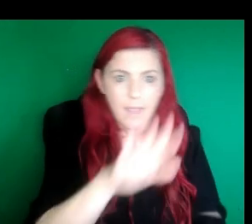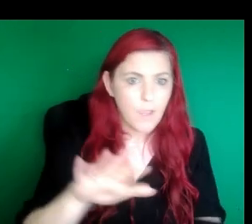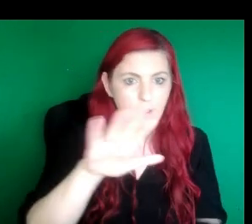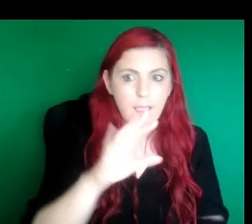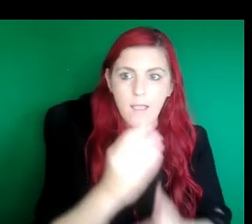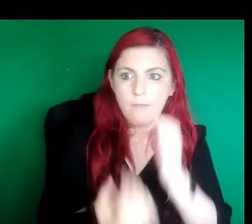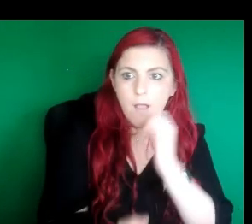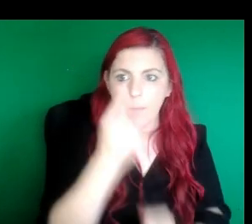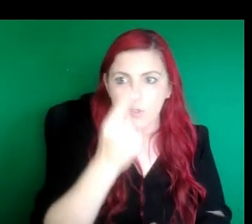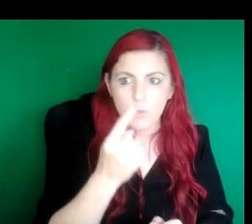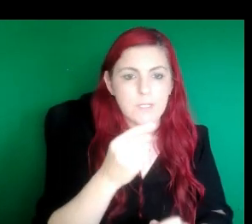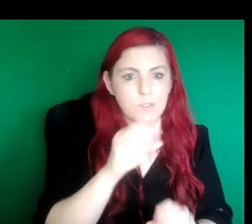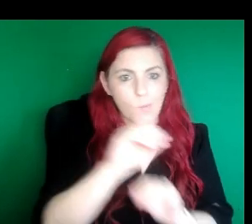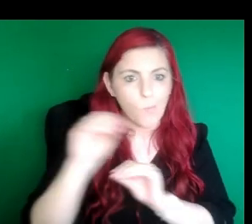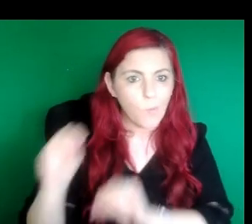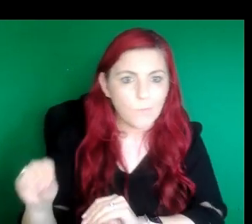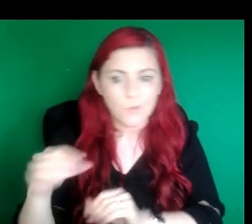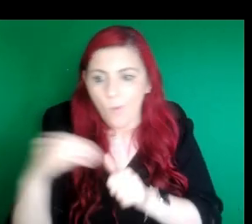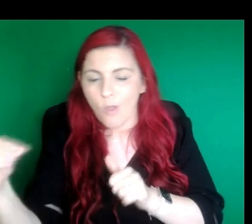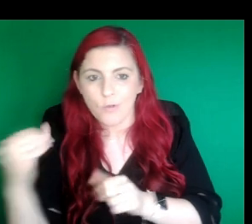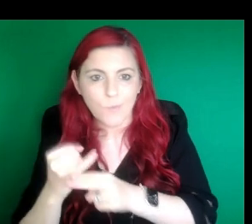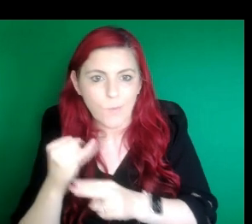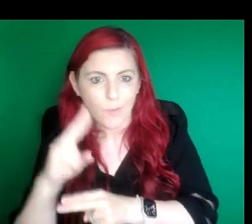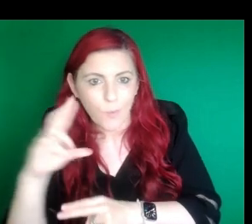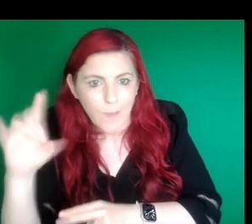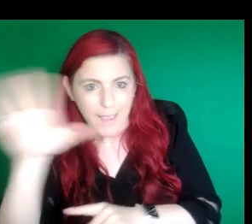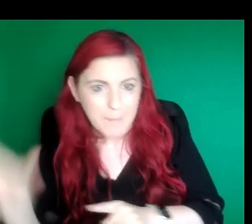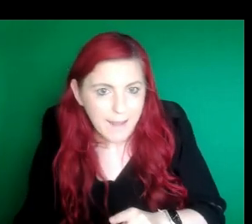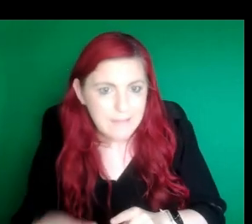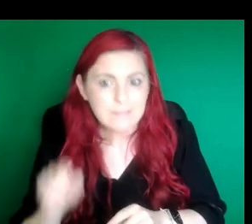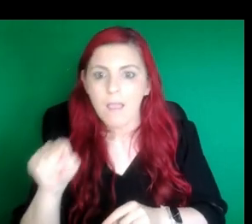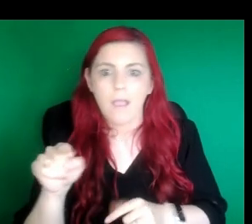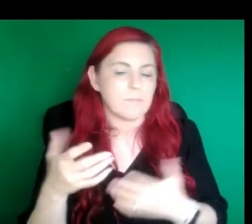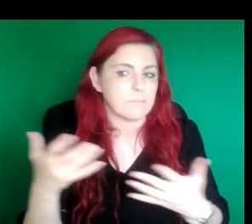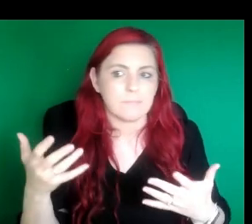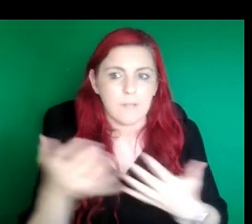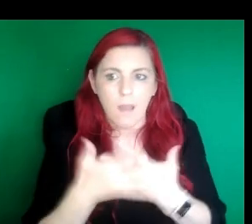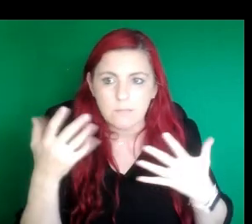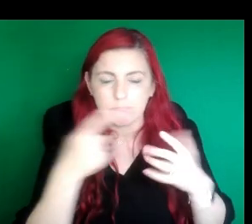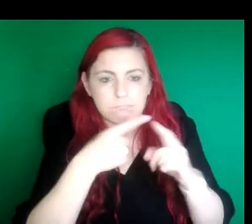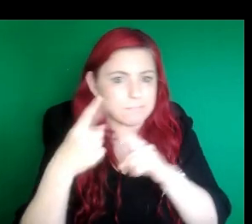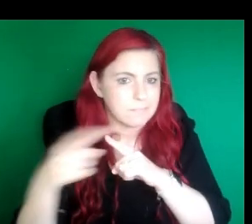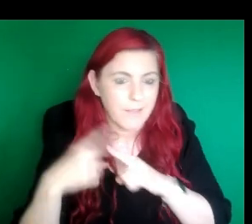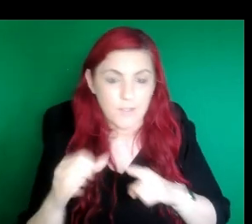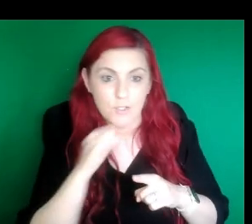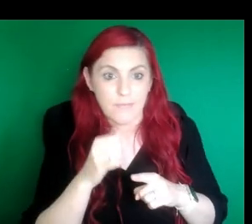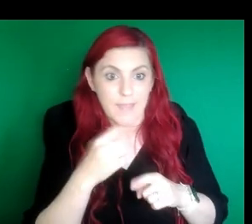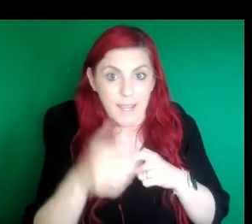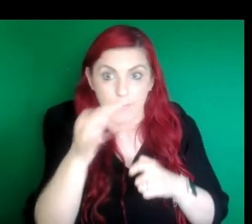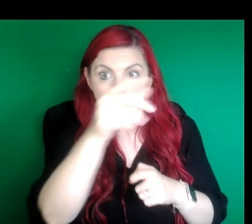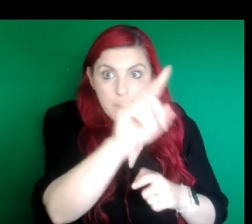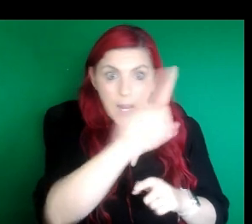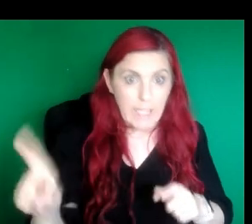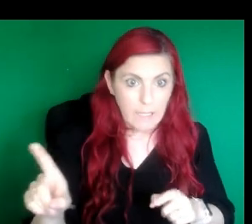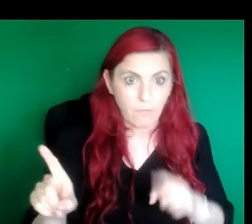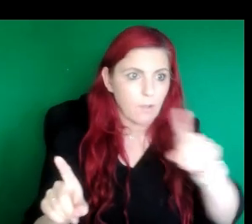The opportunities are maybe not necessarily there. A lot of the teachers were moving to London, and then there's maybe nobody to pick up the slack then in